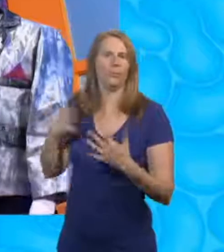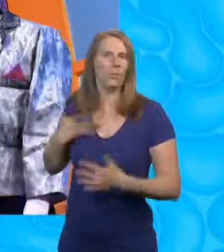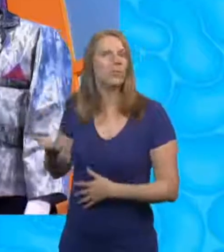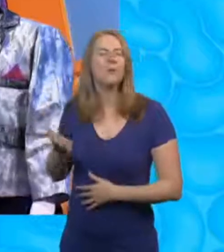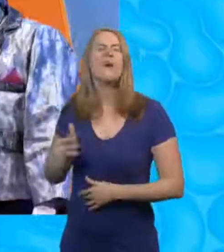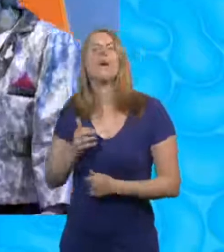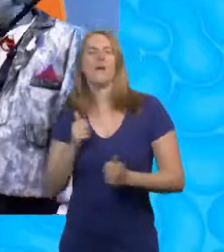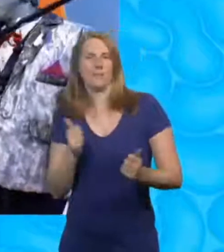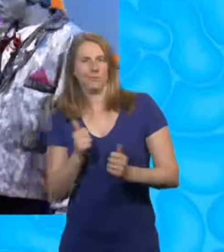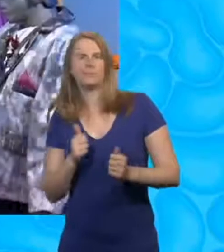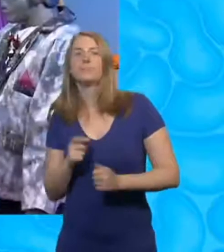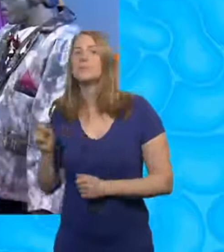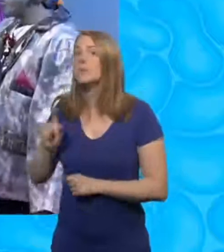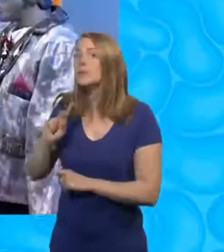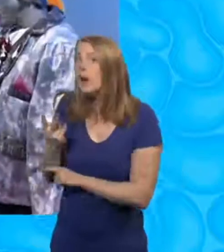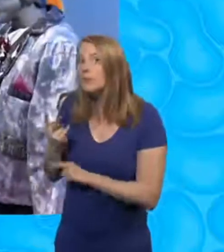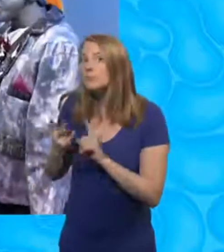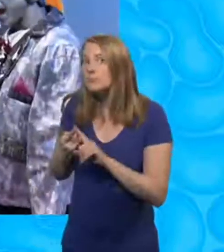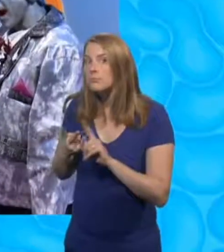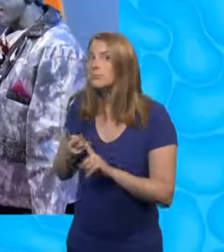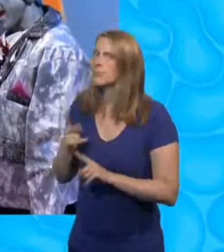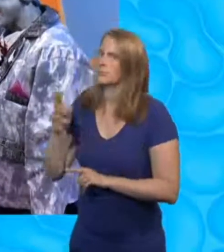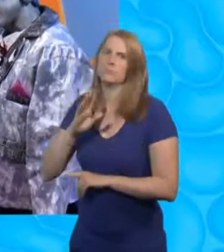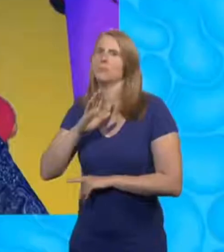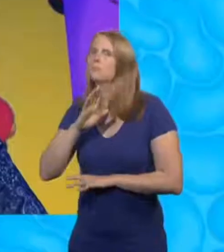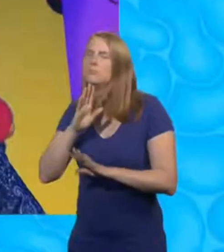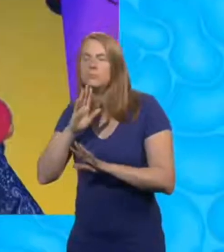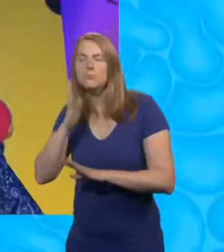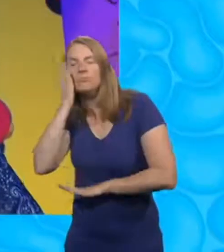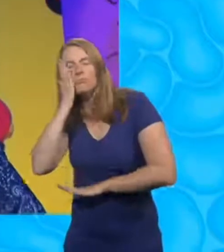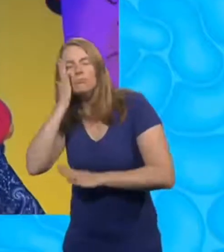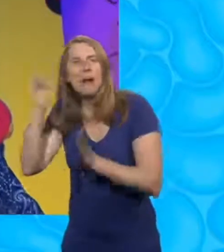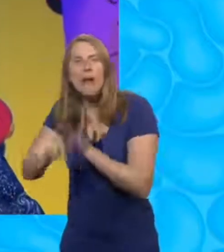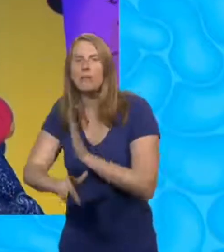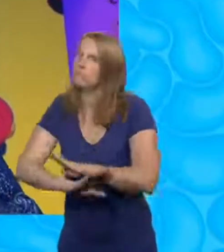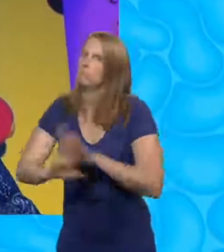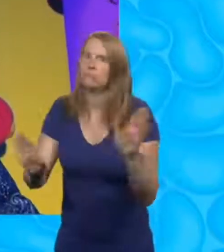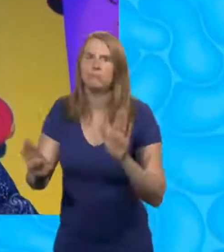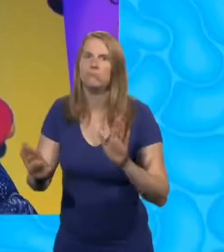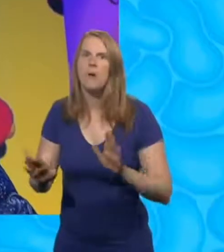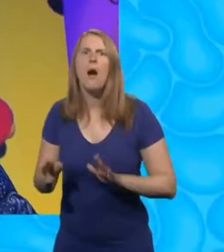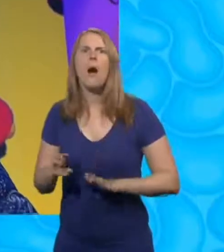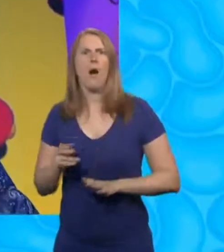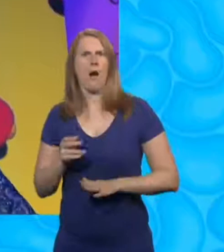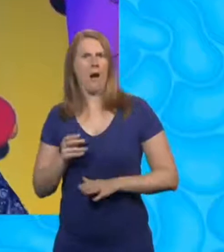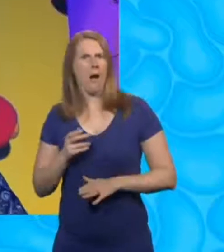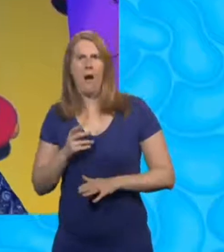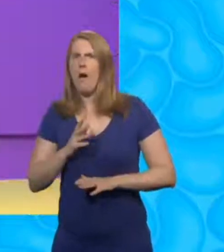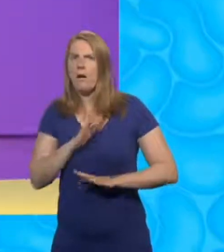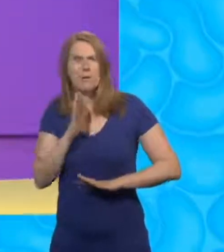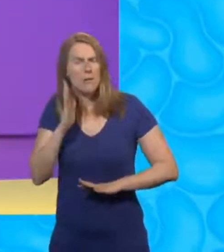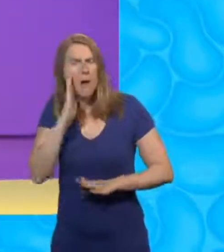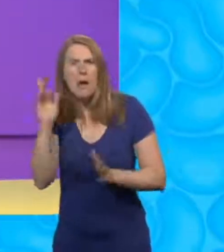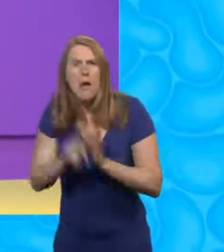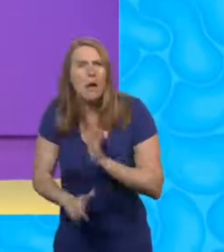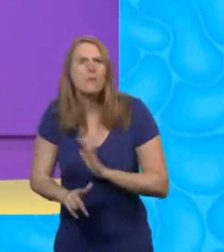Right, rule number two. Do not stay up late. Oh, well, that's fine. Do not stay up late. I